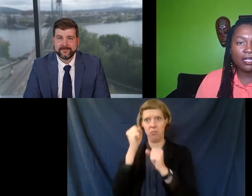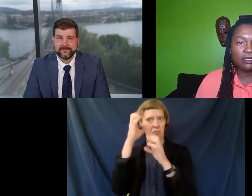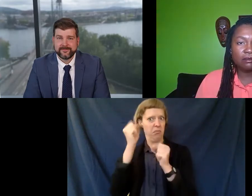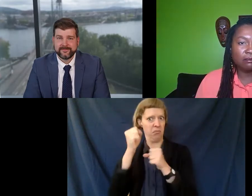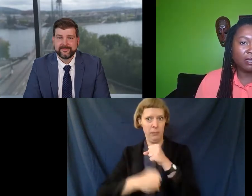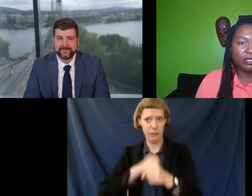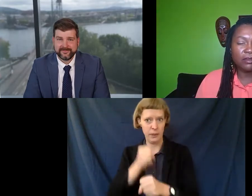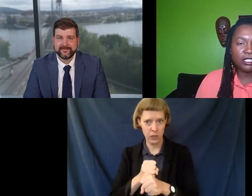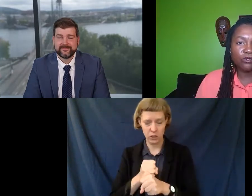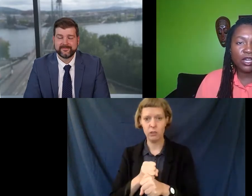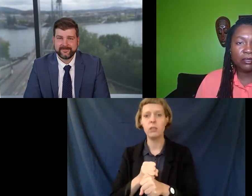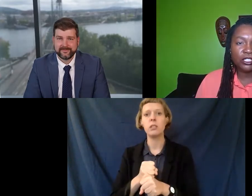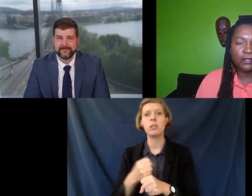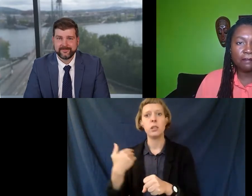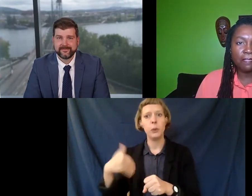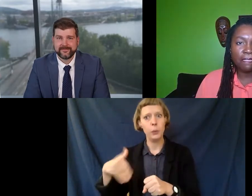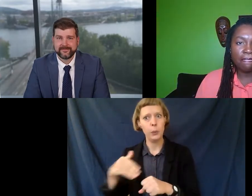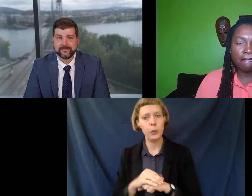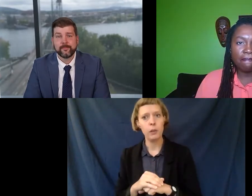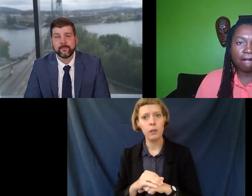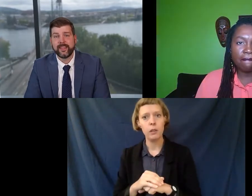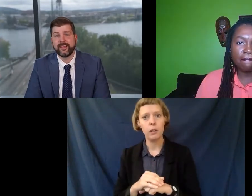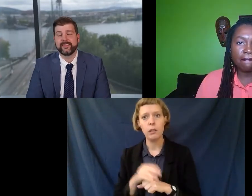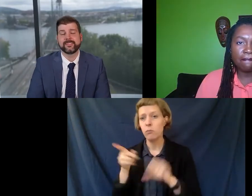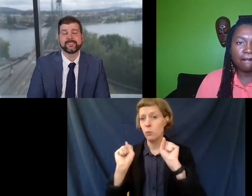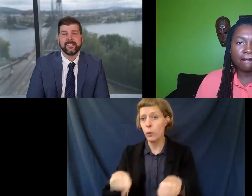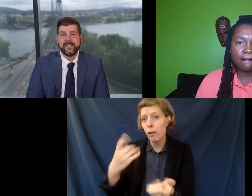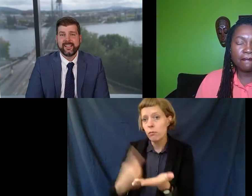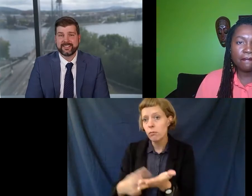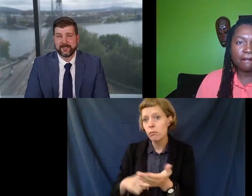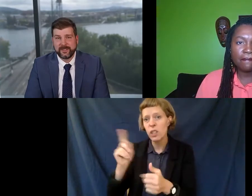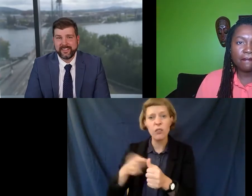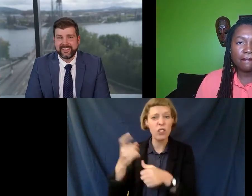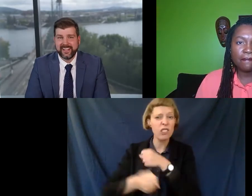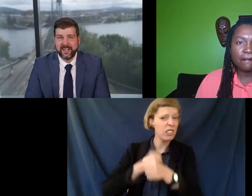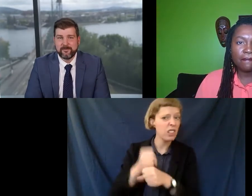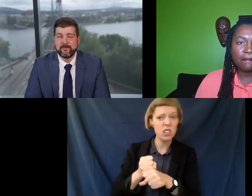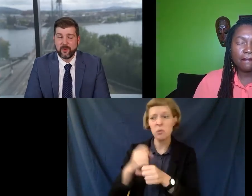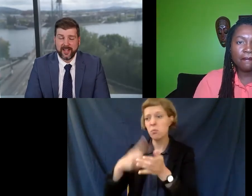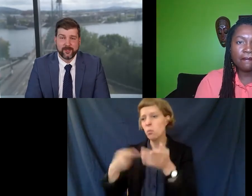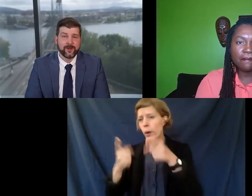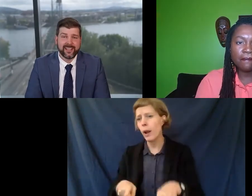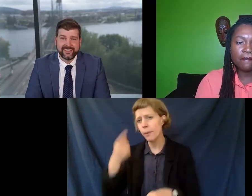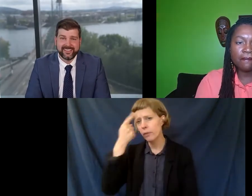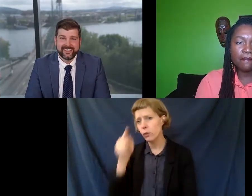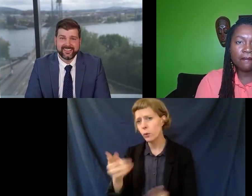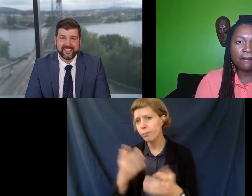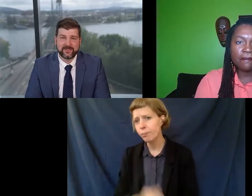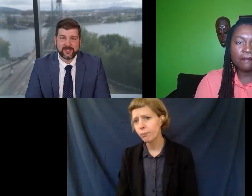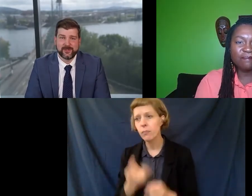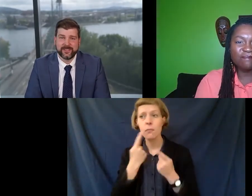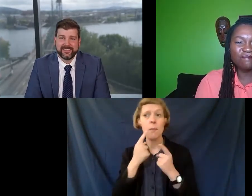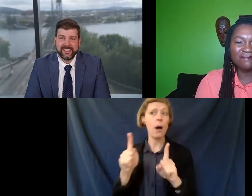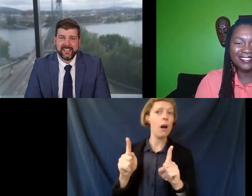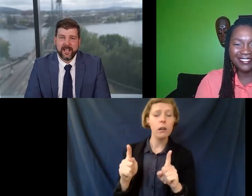year was like and maybe some things that you've accomplished. Yeah, thanks. It's certainly been a wild ride, that's